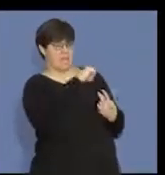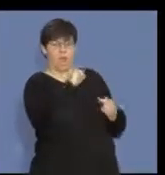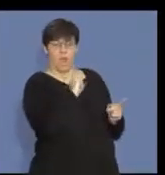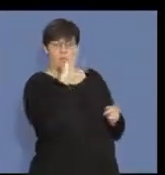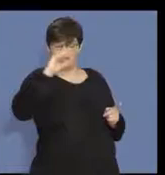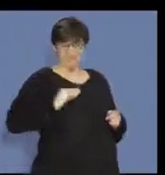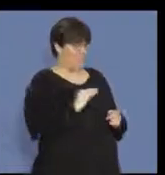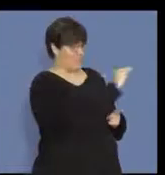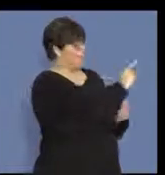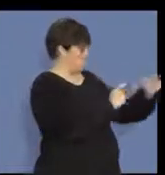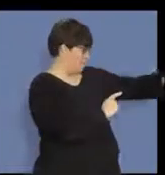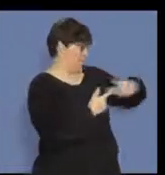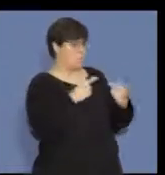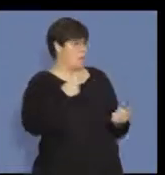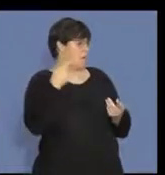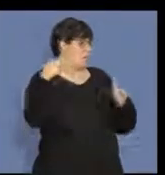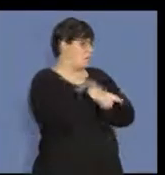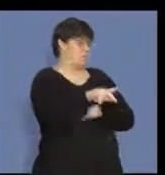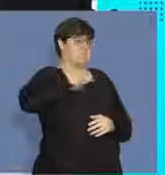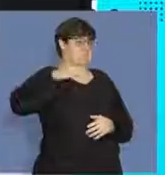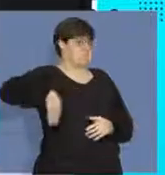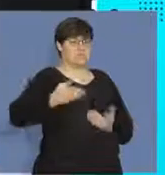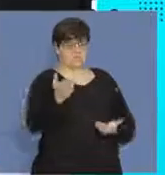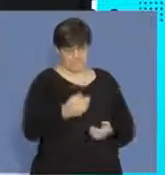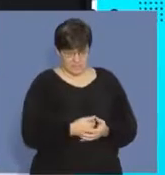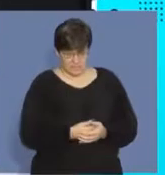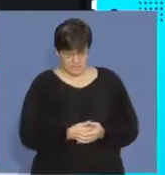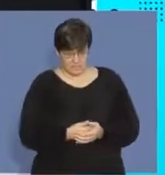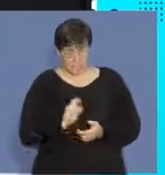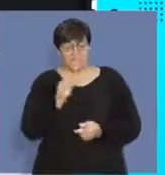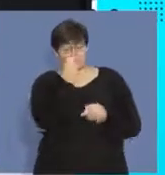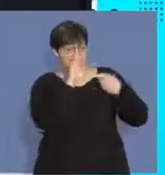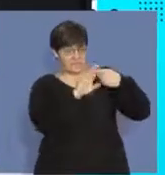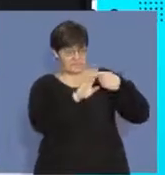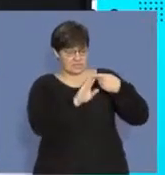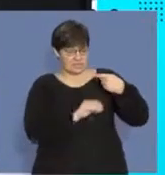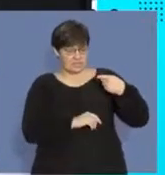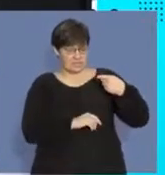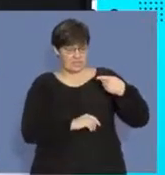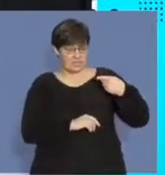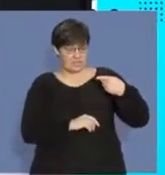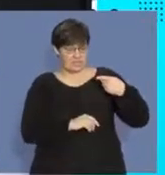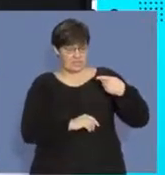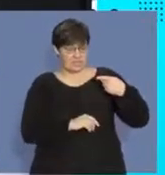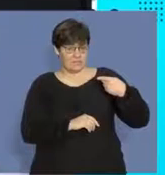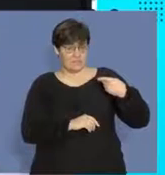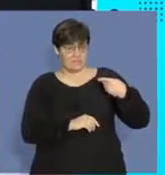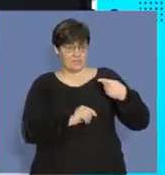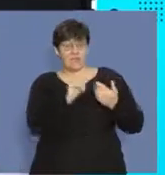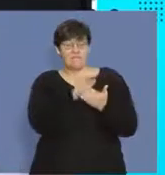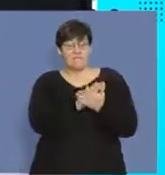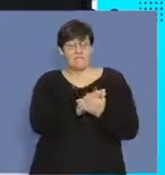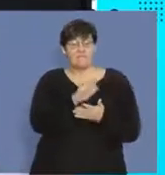back from SARS. Now look at what we've done. The first important part of the calculation was the fact